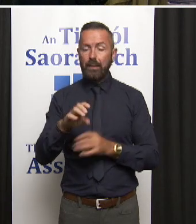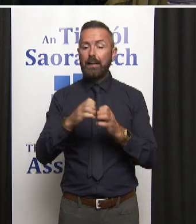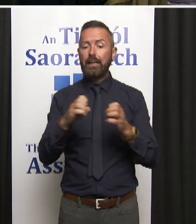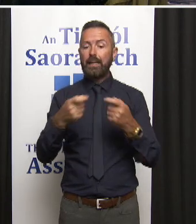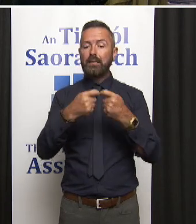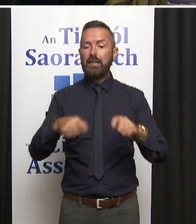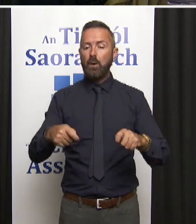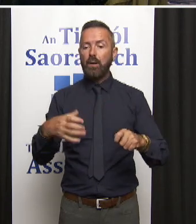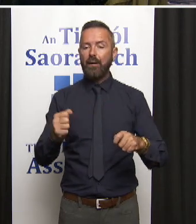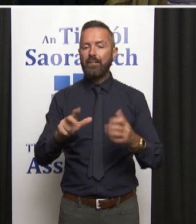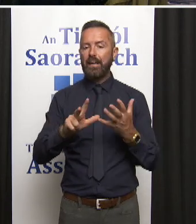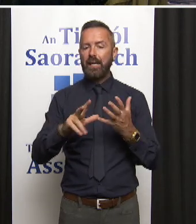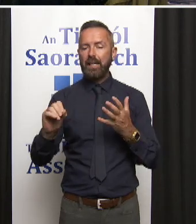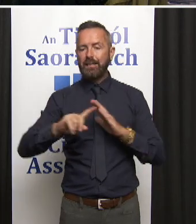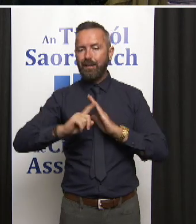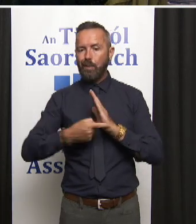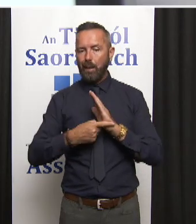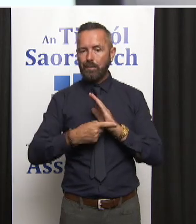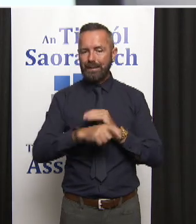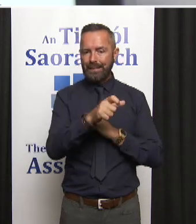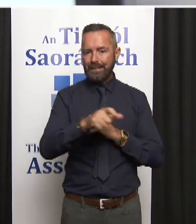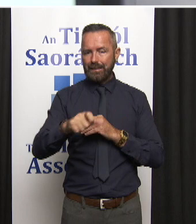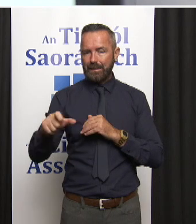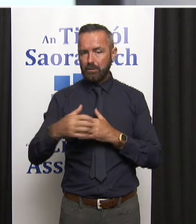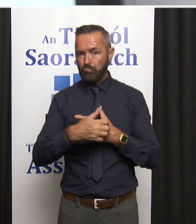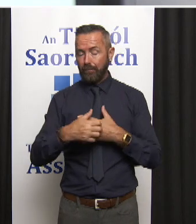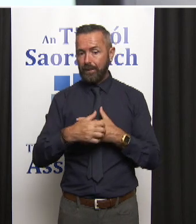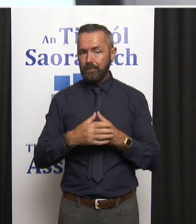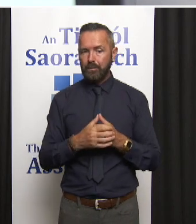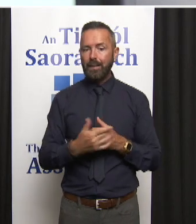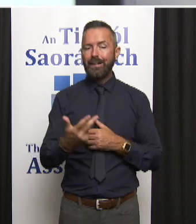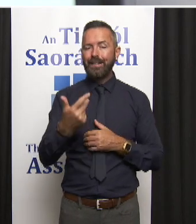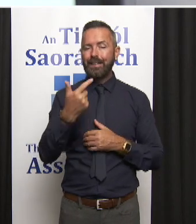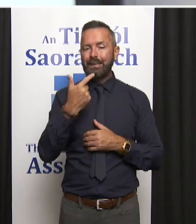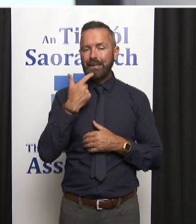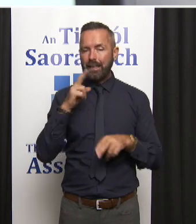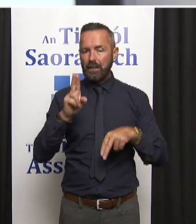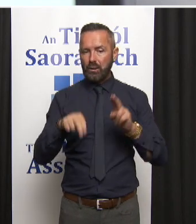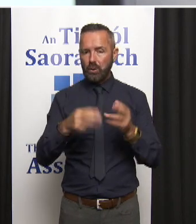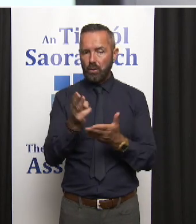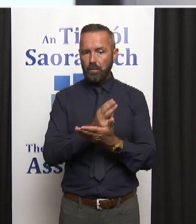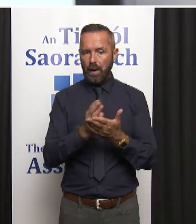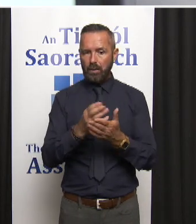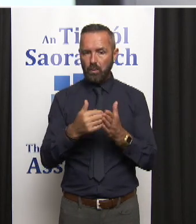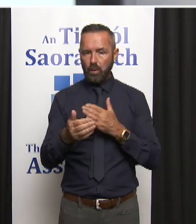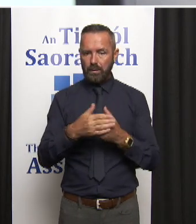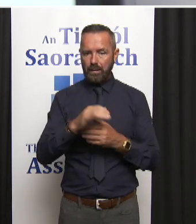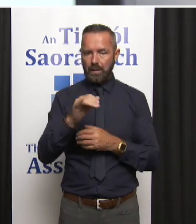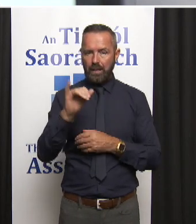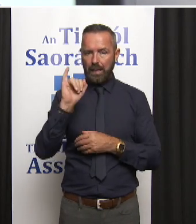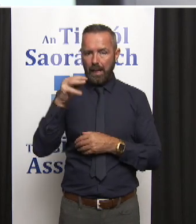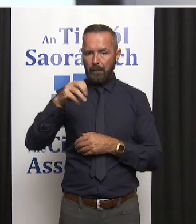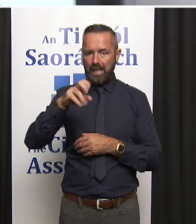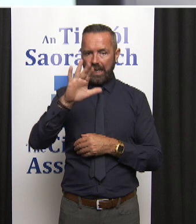approximately 80,000 citizens. The second new component is the introduction of a plenary mechanism whereby all the